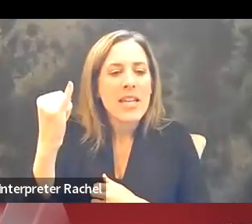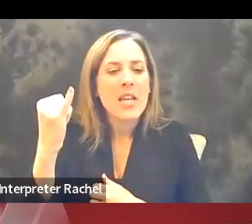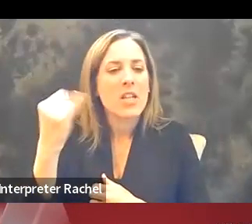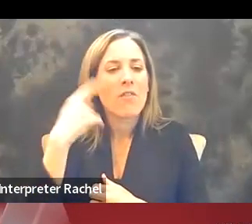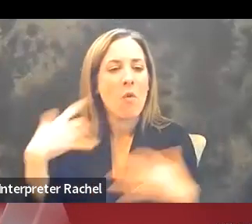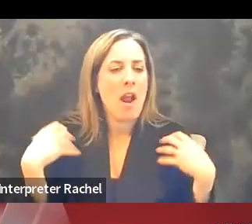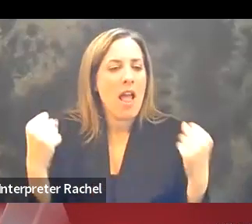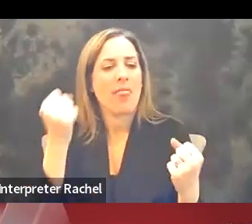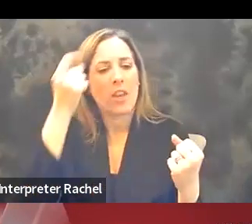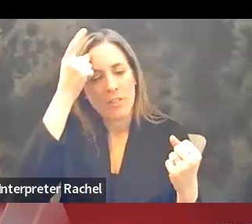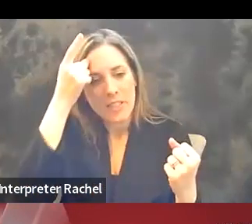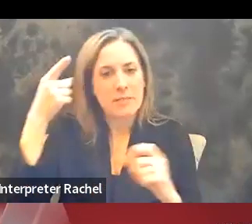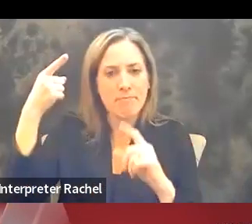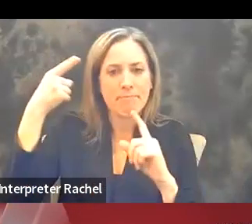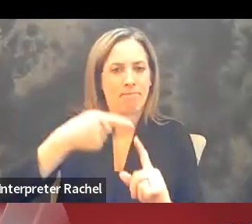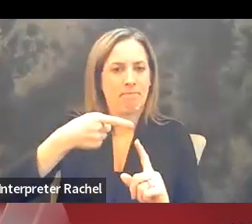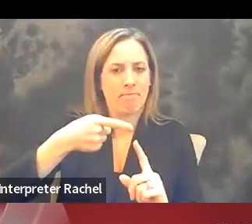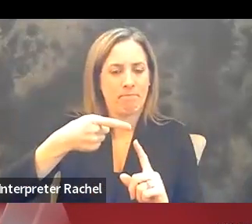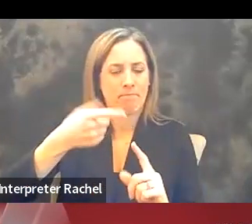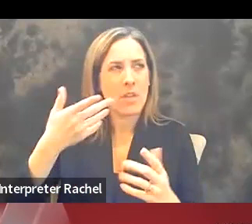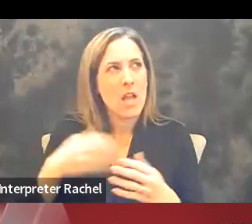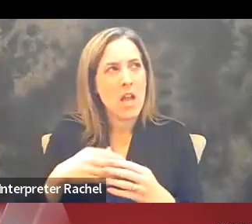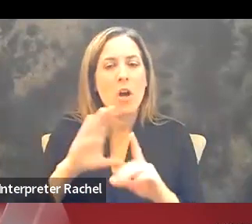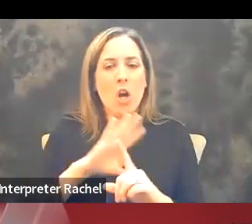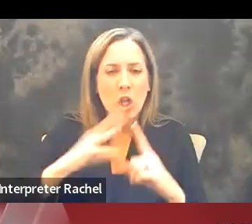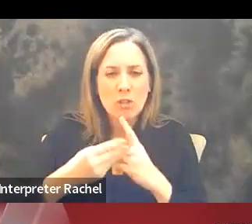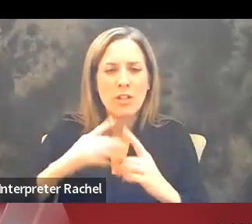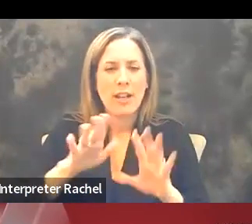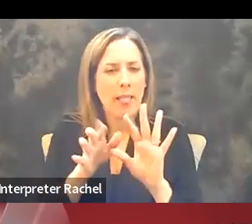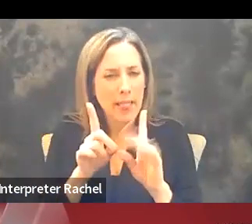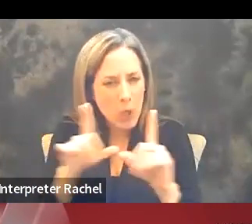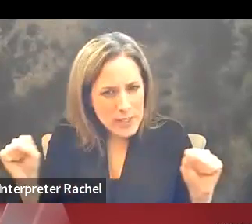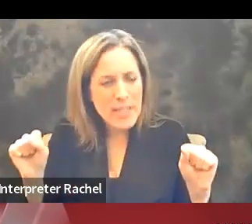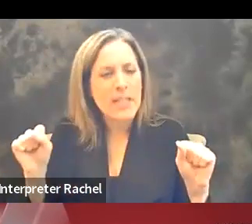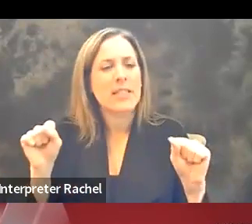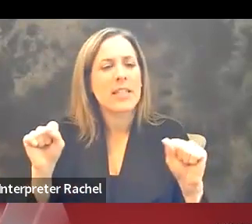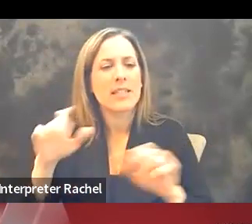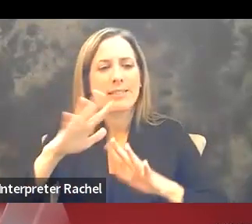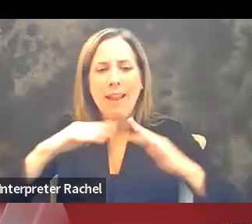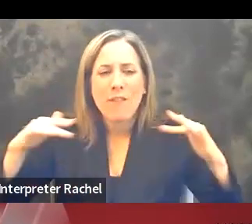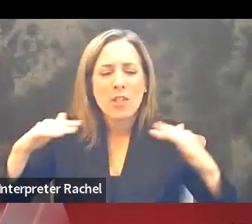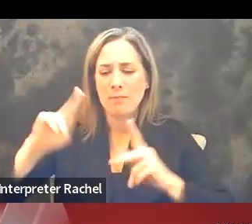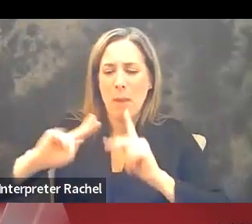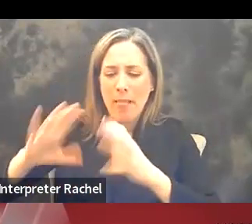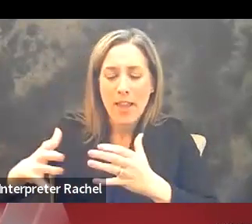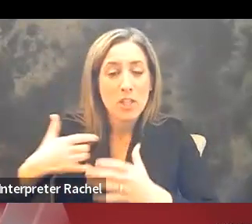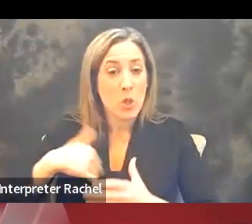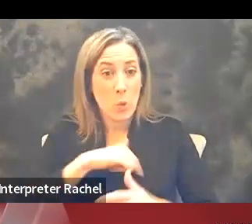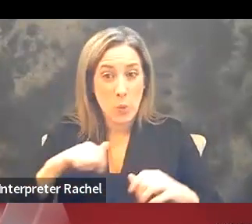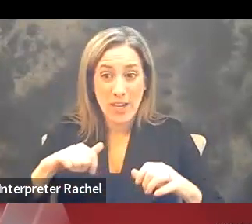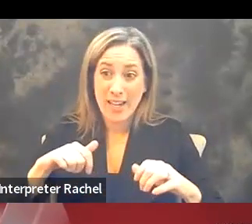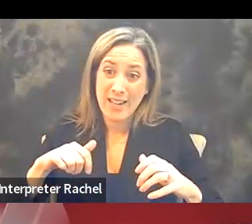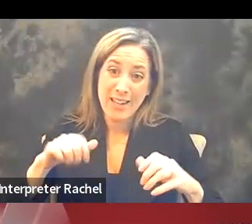health literacy, and specifically these culturally and linguistically diverse populations that we